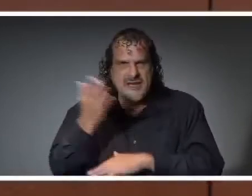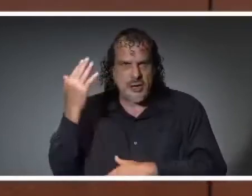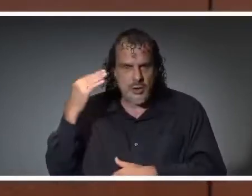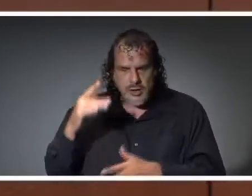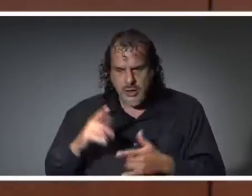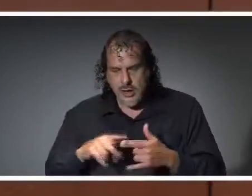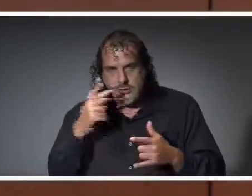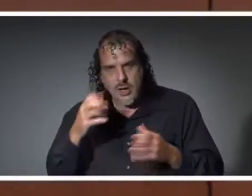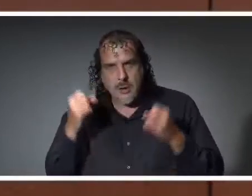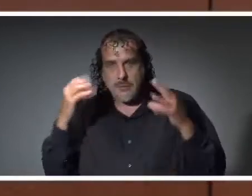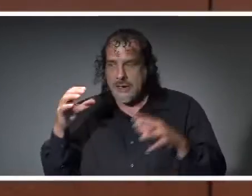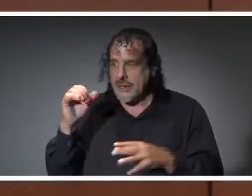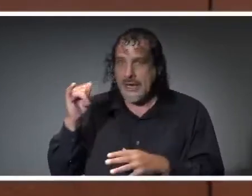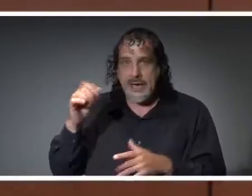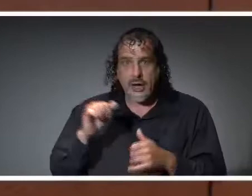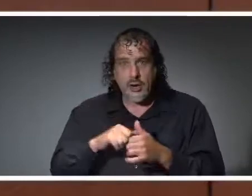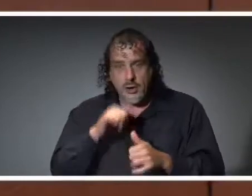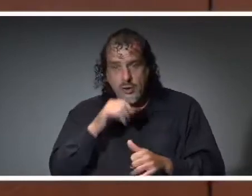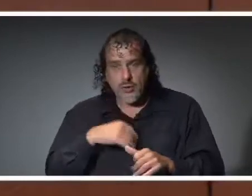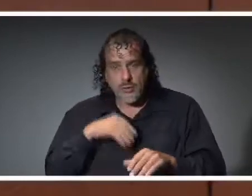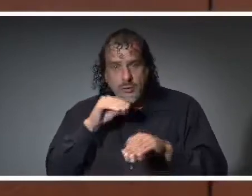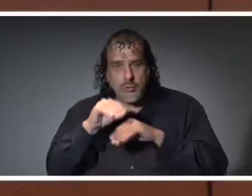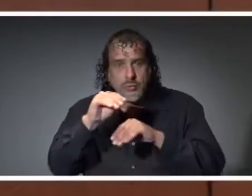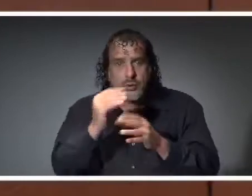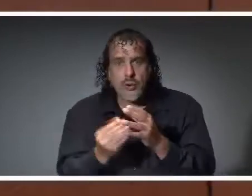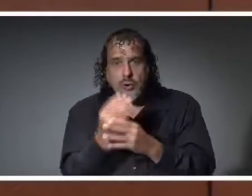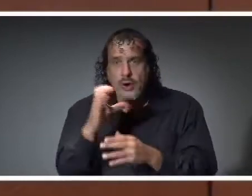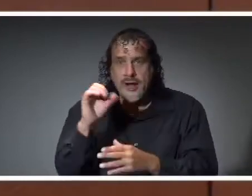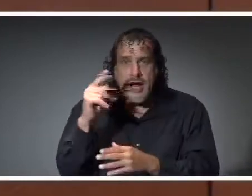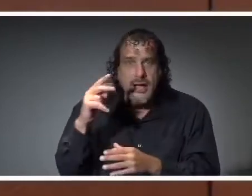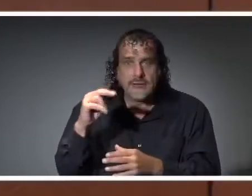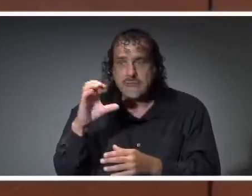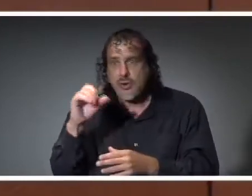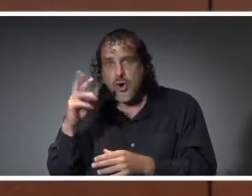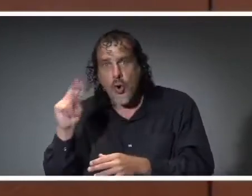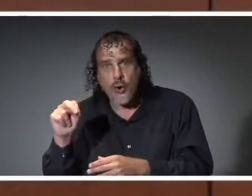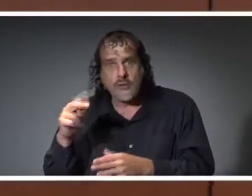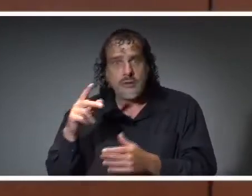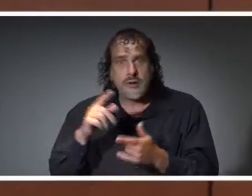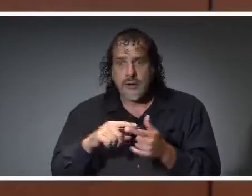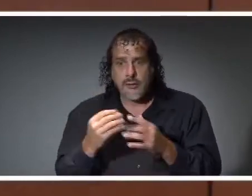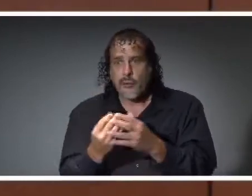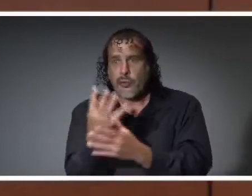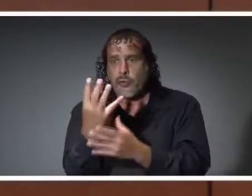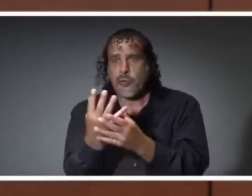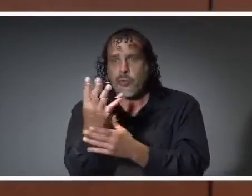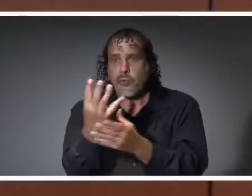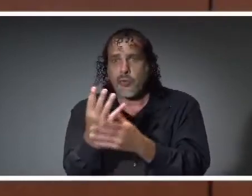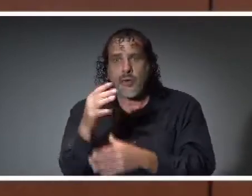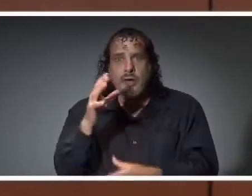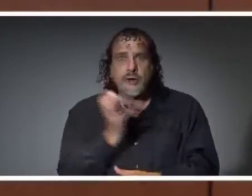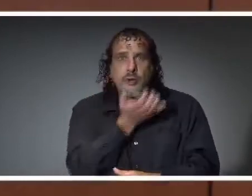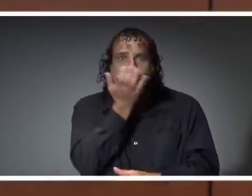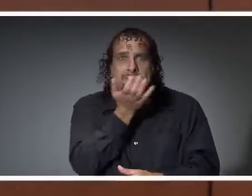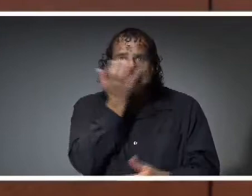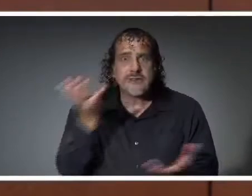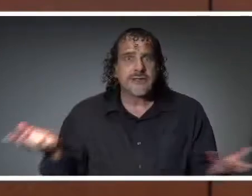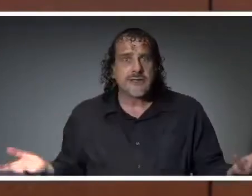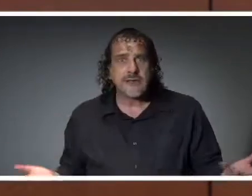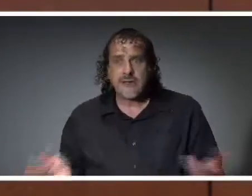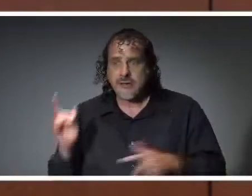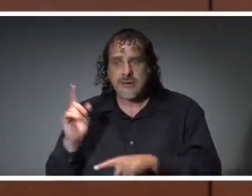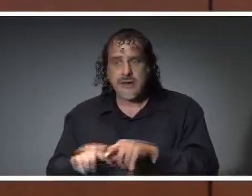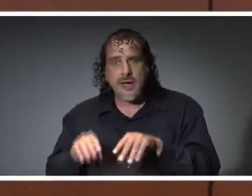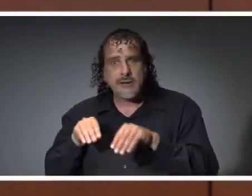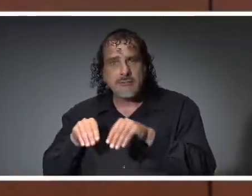of acres that would have been growing cotton or corn or soybeans, and it's growing weeds and grass. And it never was able to be